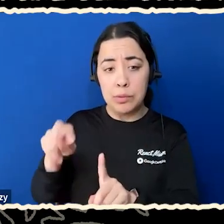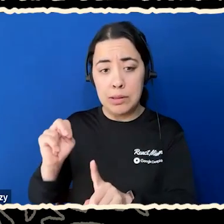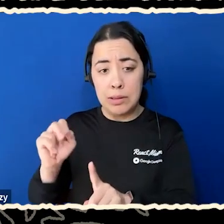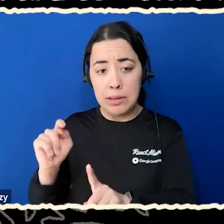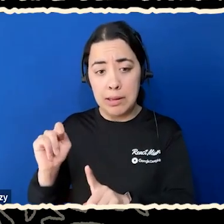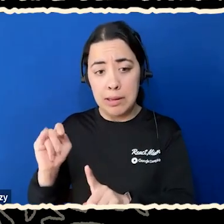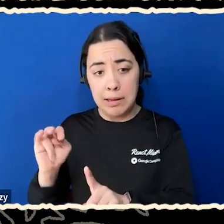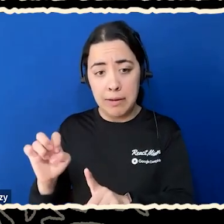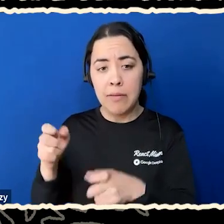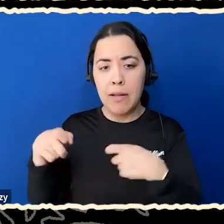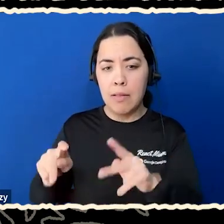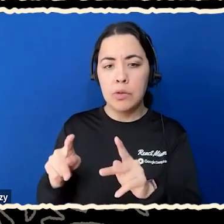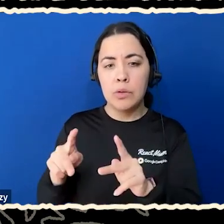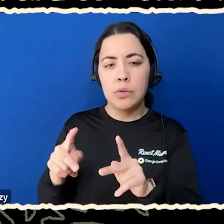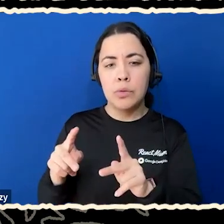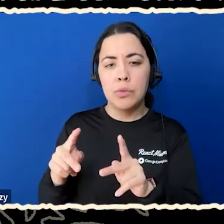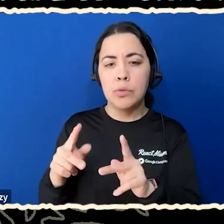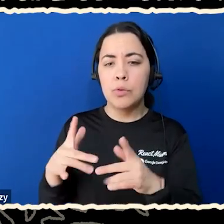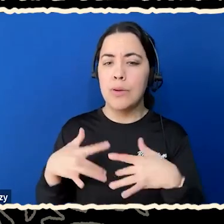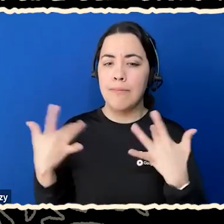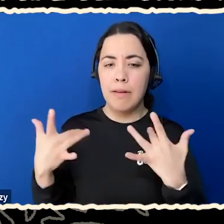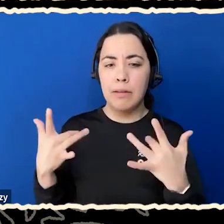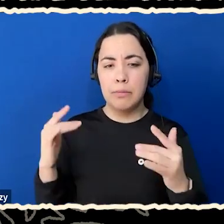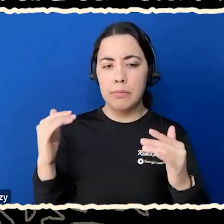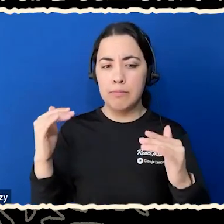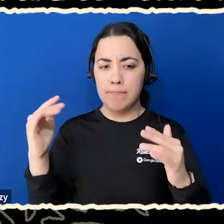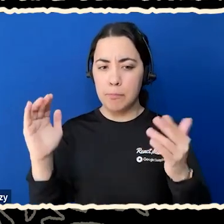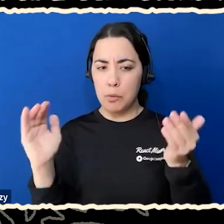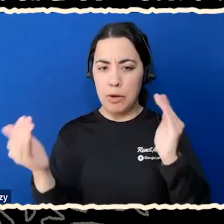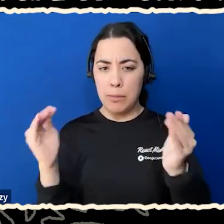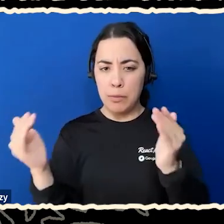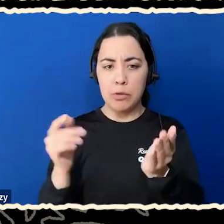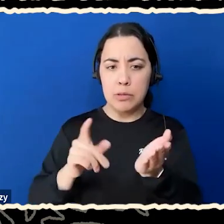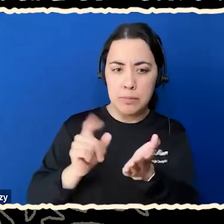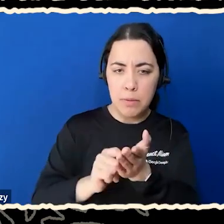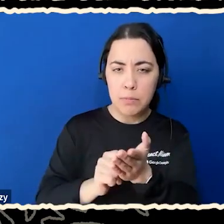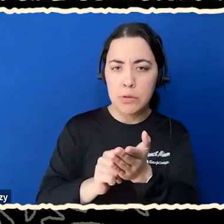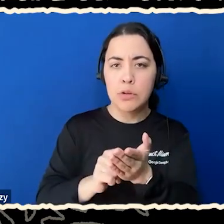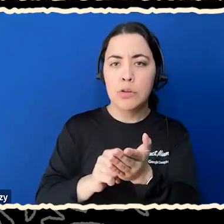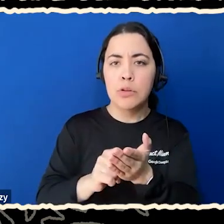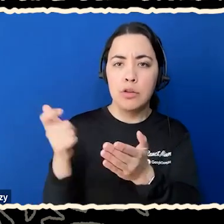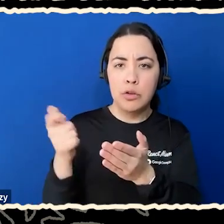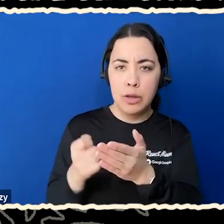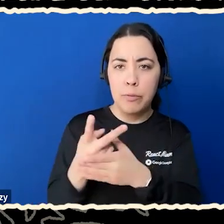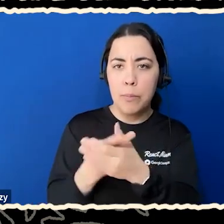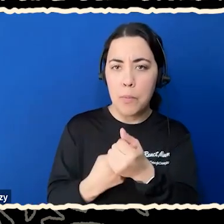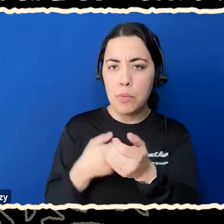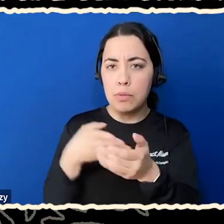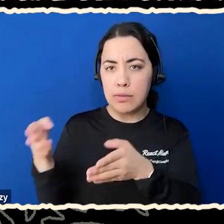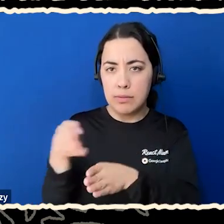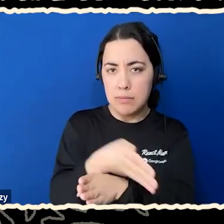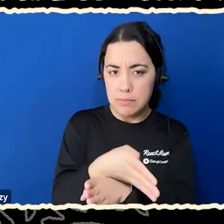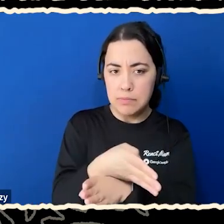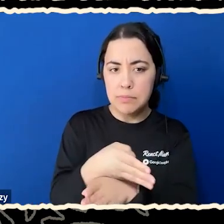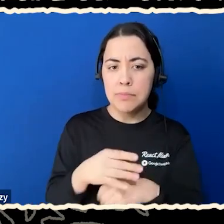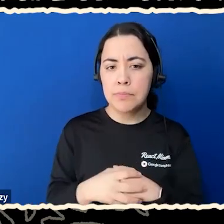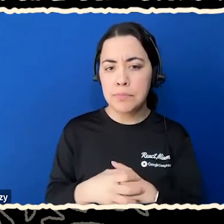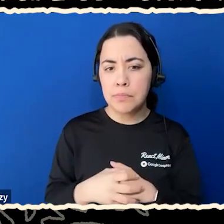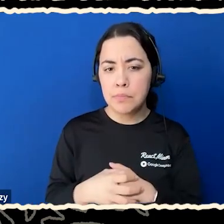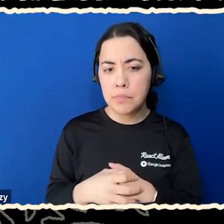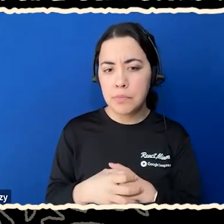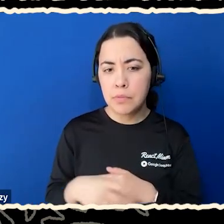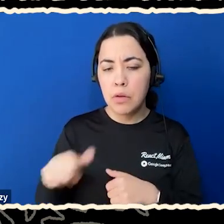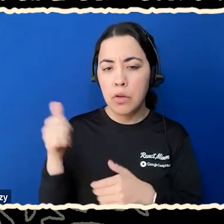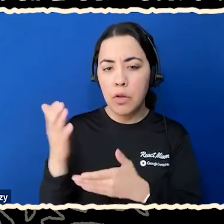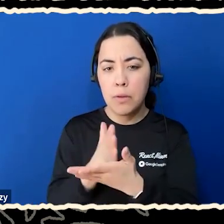sides. And that would be it. Another package is callstack/brownie, so it allows you to do the